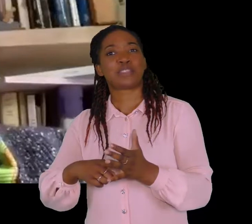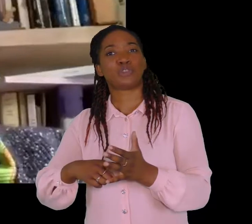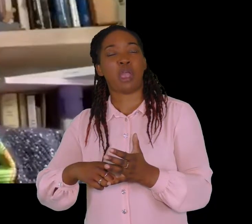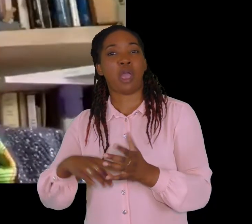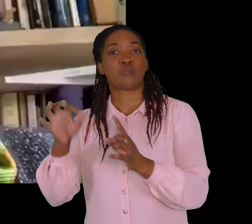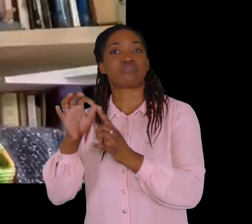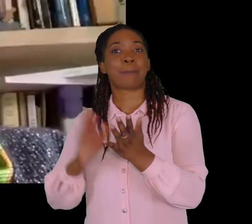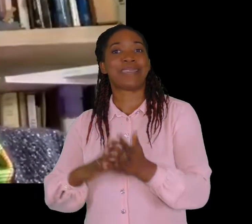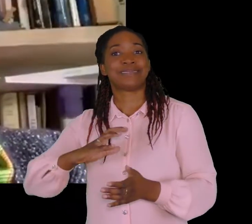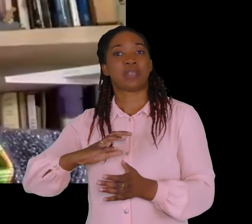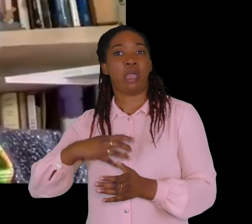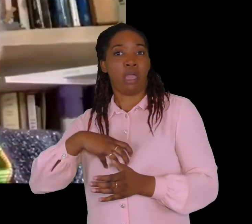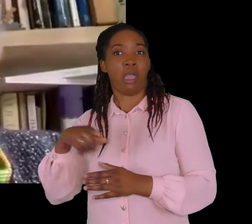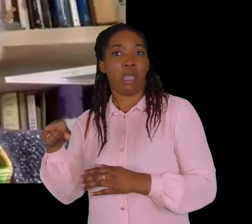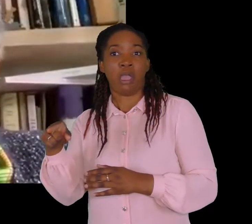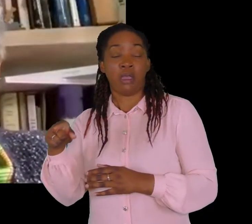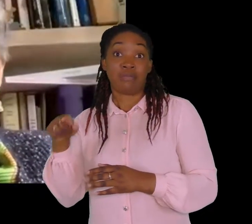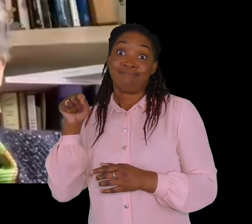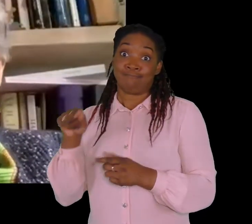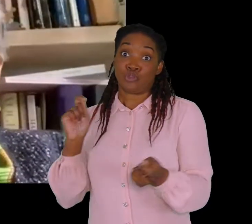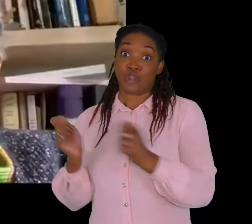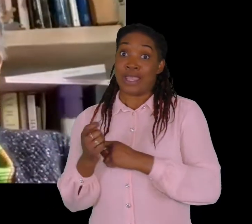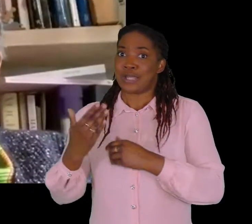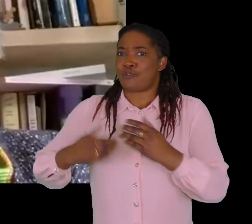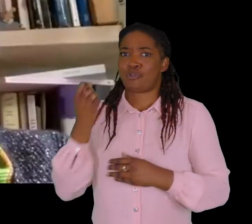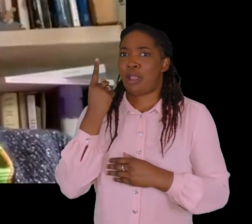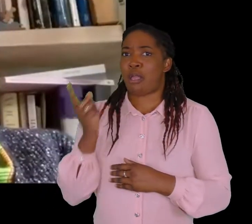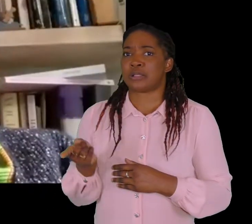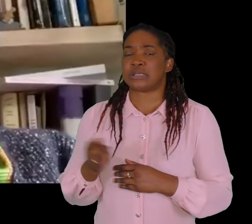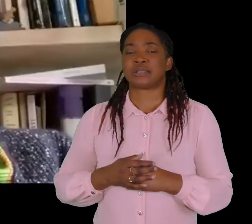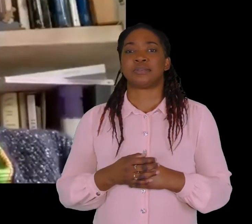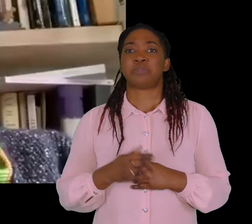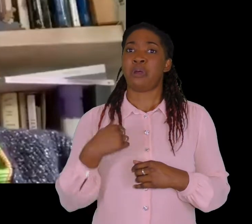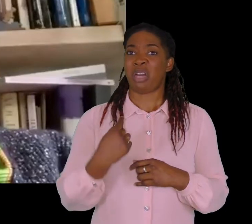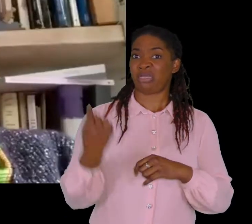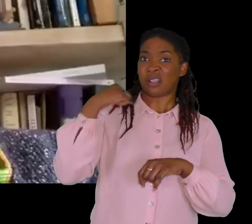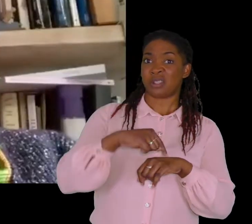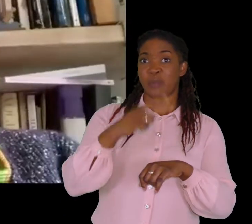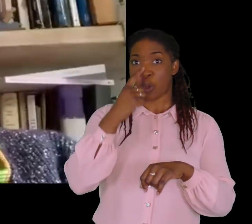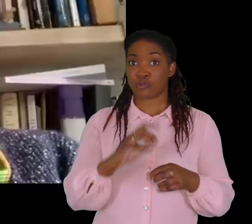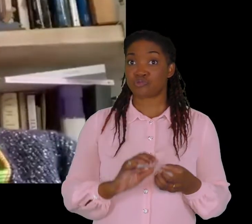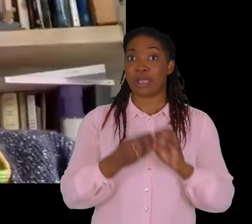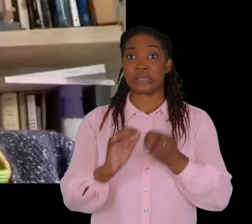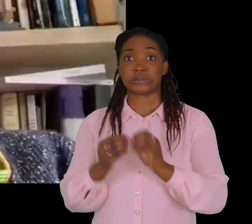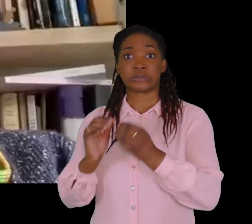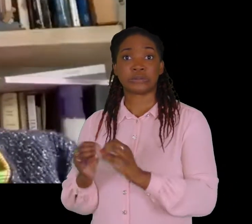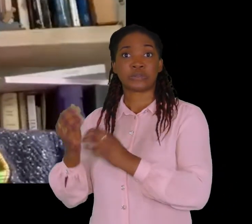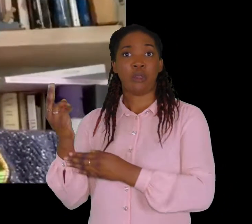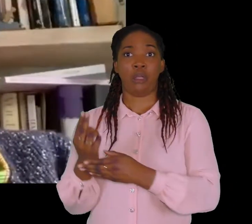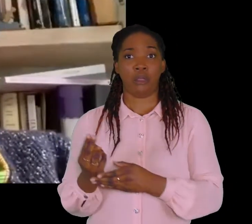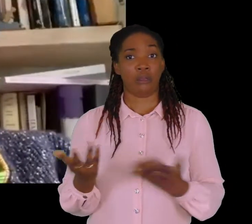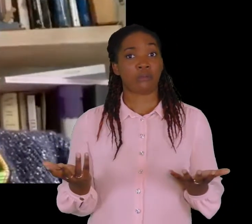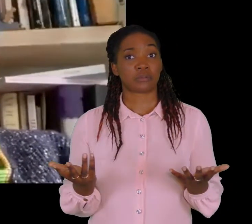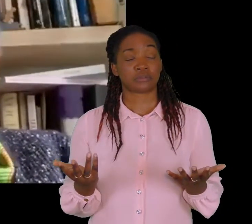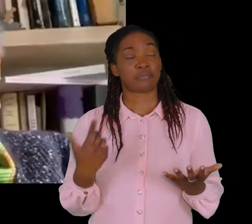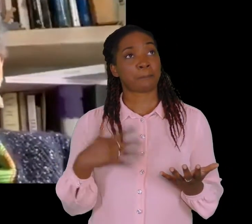and I didn't realize that it would all change. But just being able to create work,